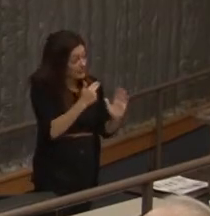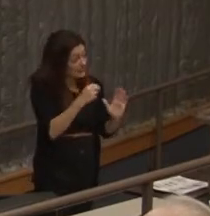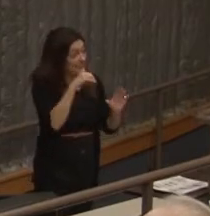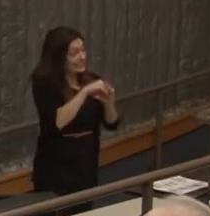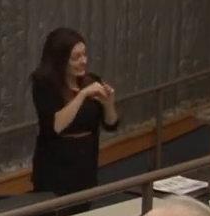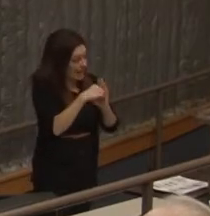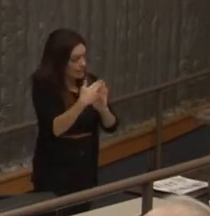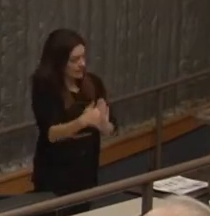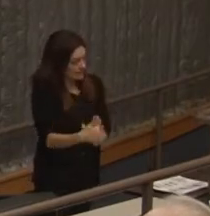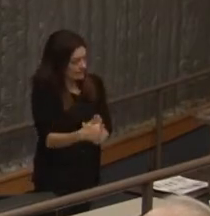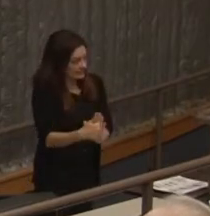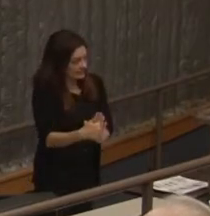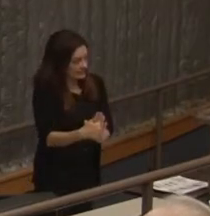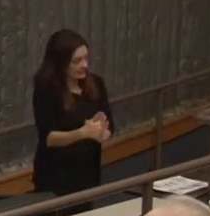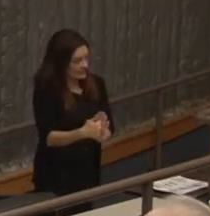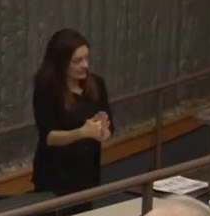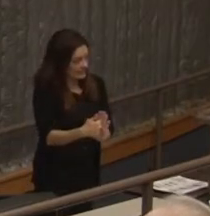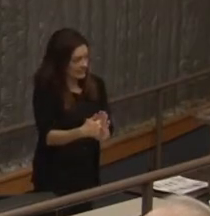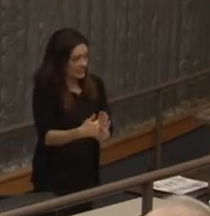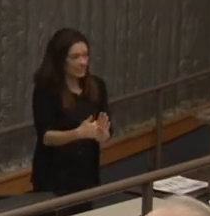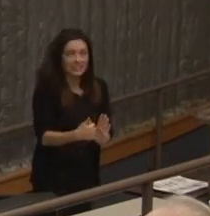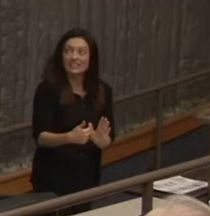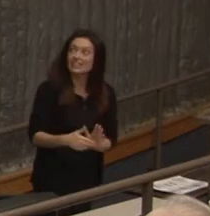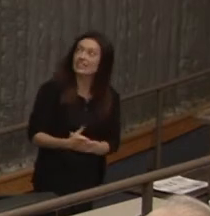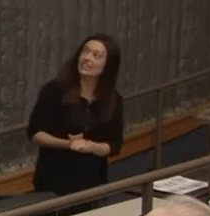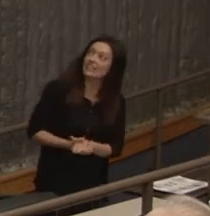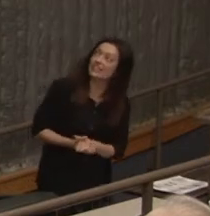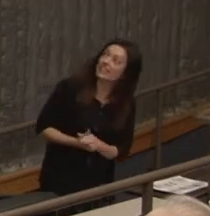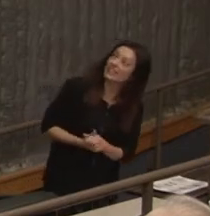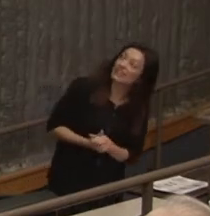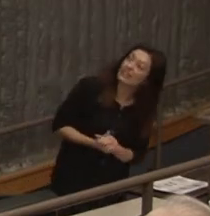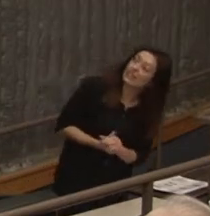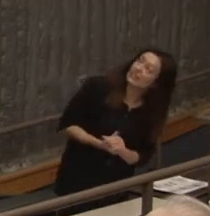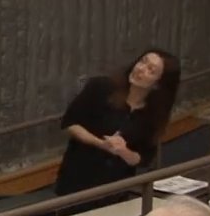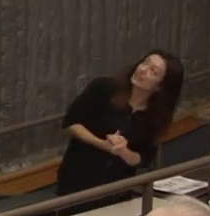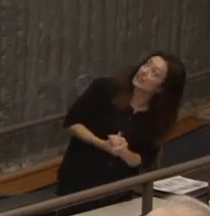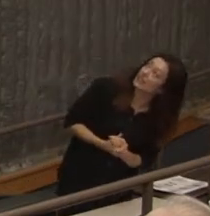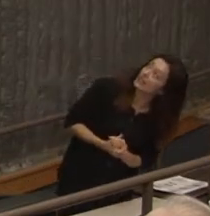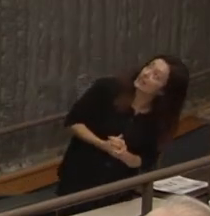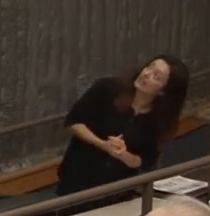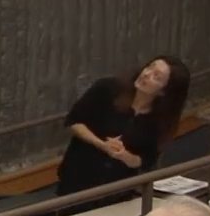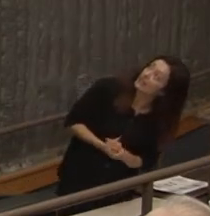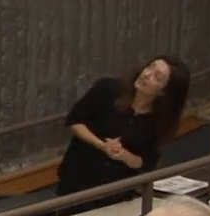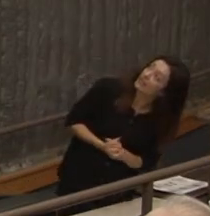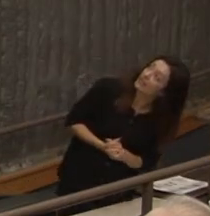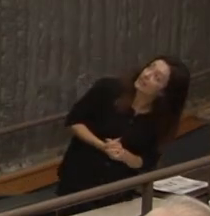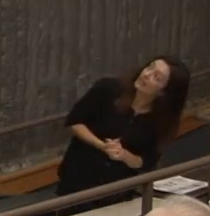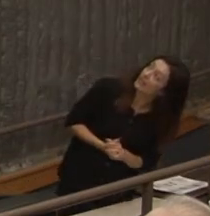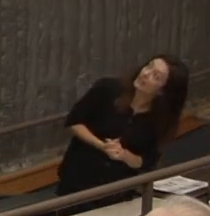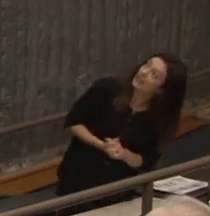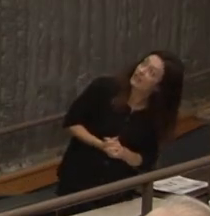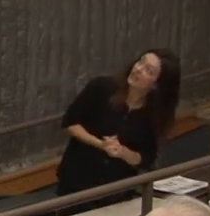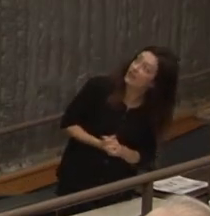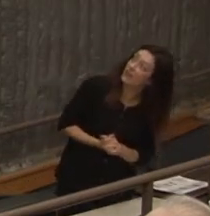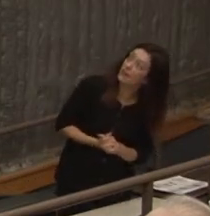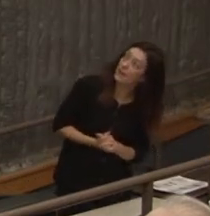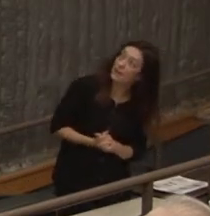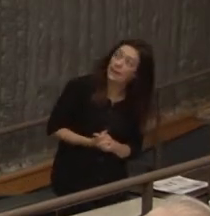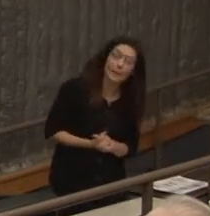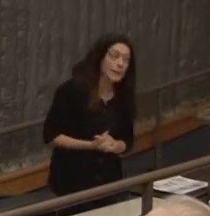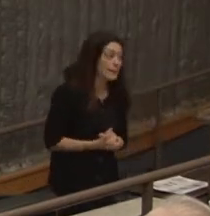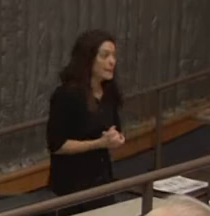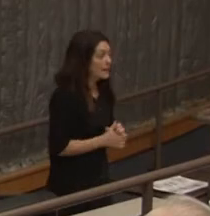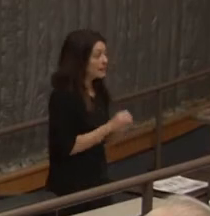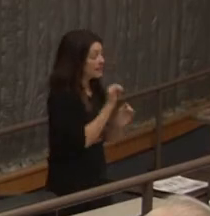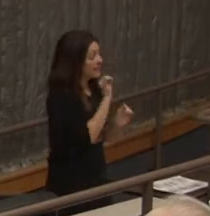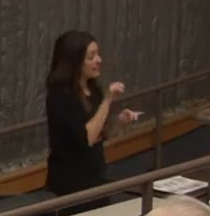a painting of, like the painting we just saw, Ponari, of the trees leaving. Why is